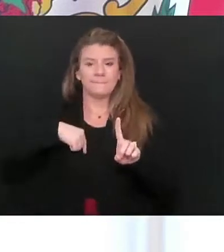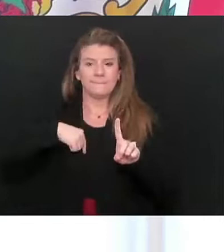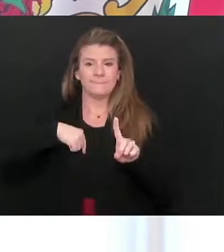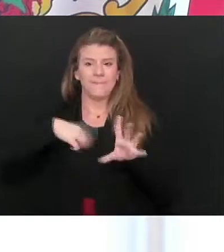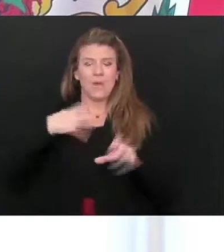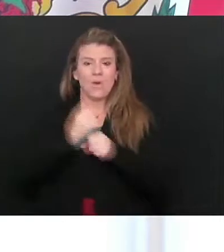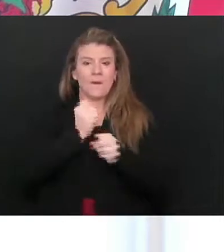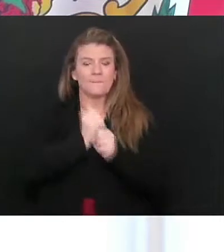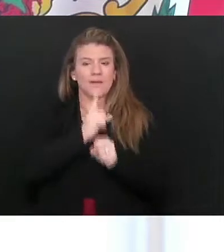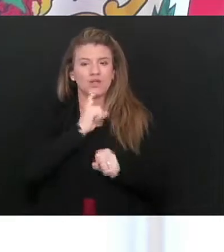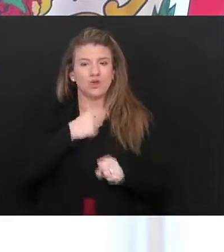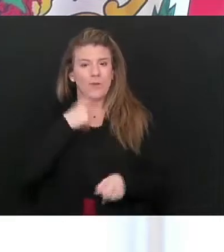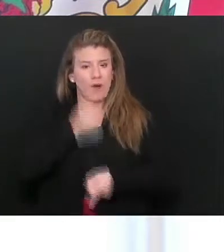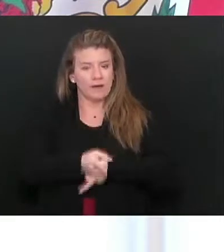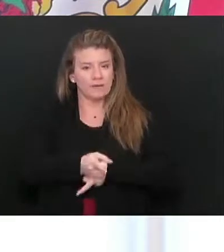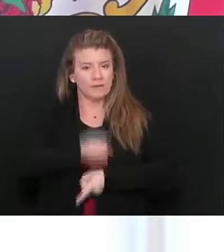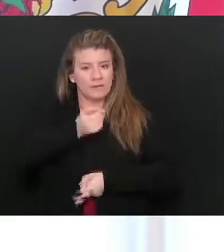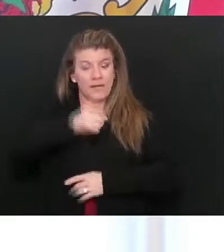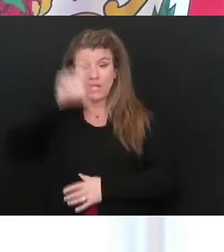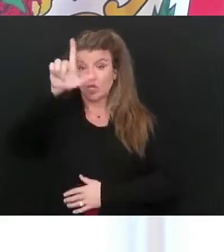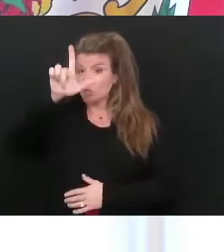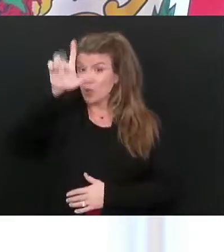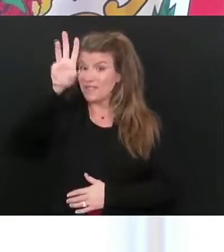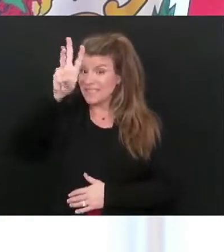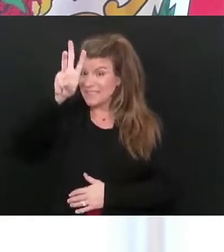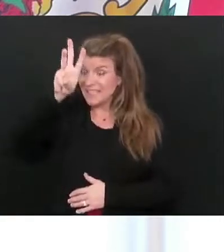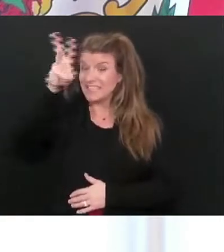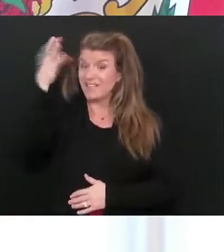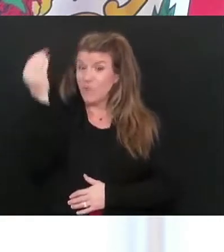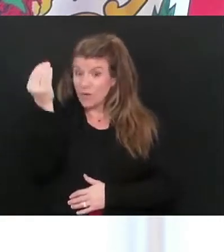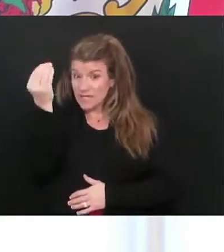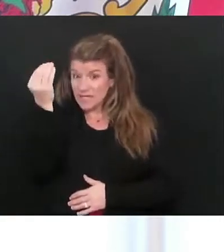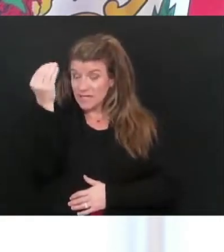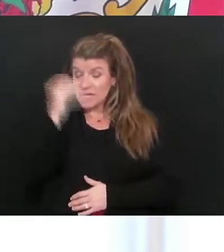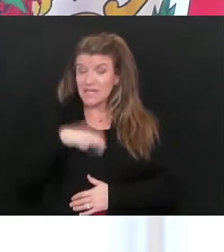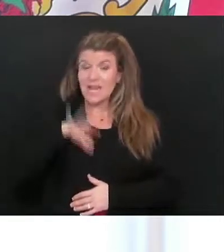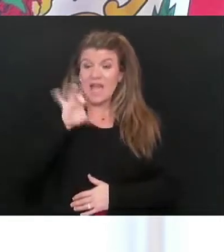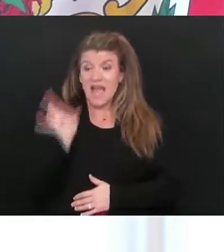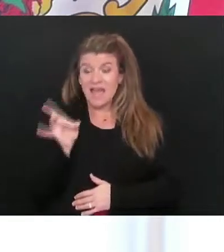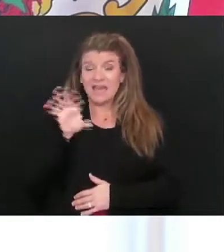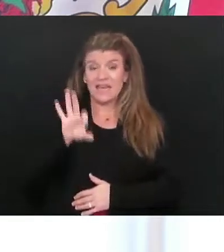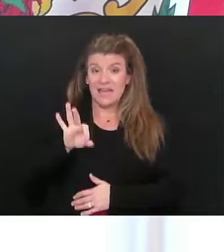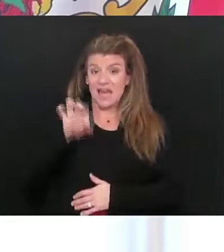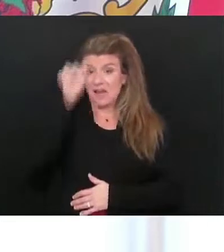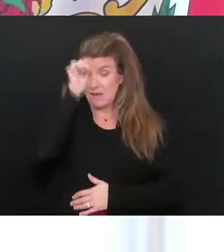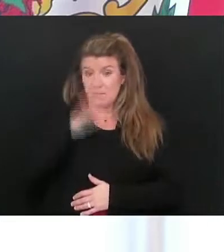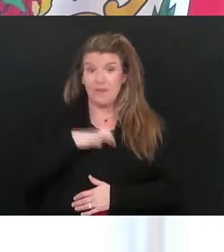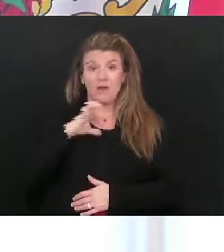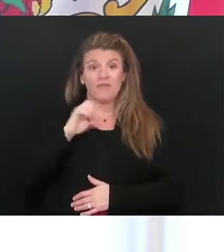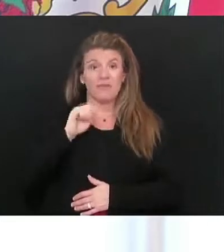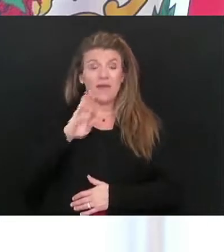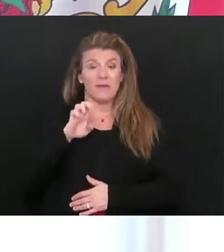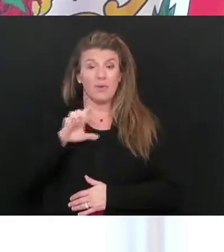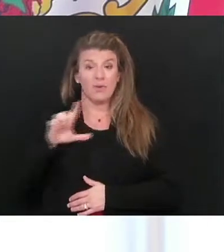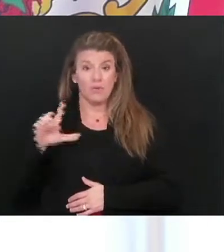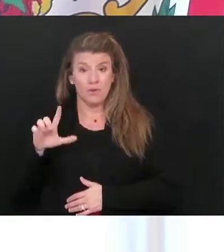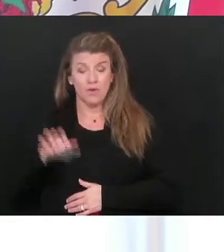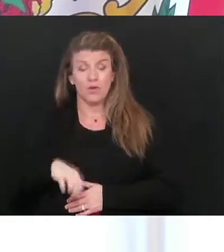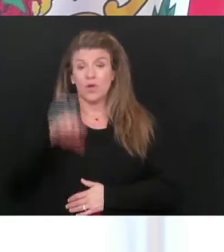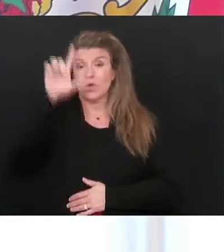said this incorrectly, but our 2,614th death is an 89-year-old male from Cabell County.